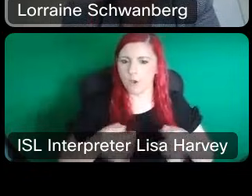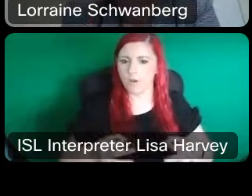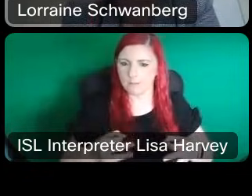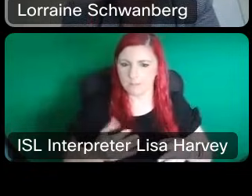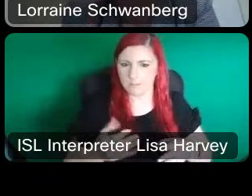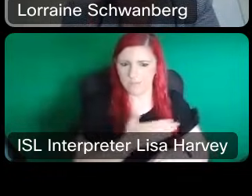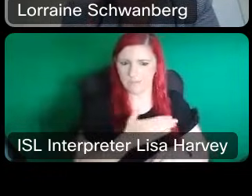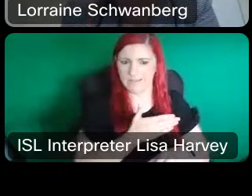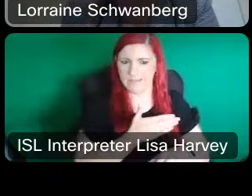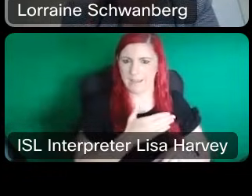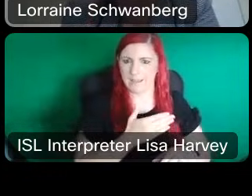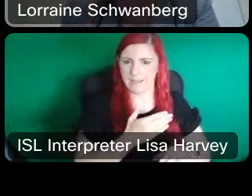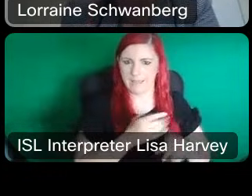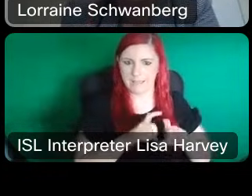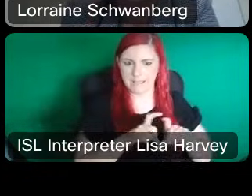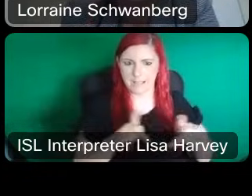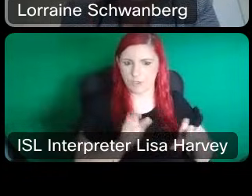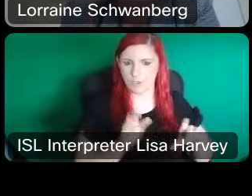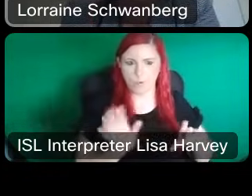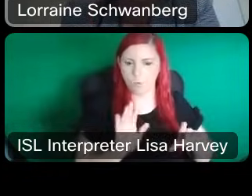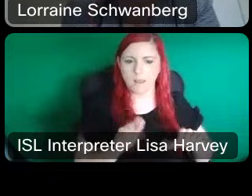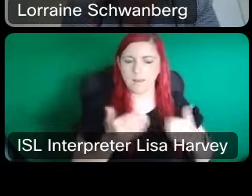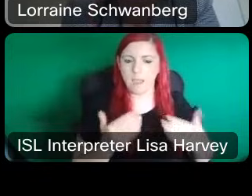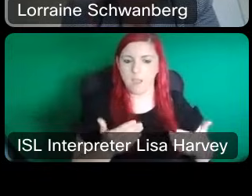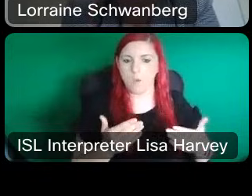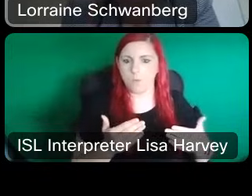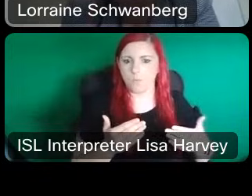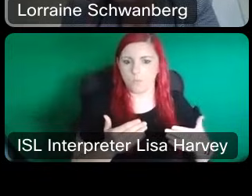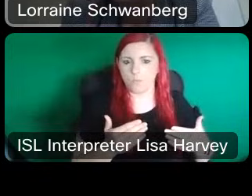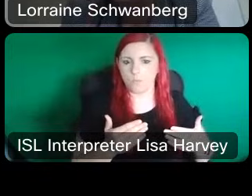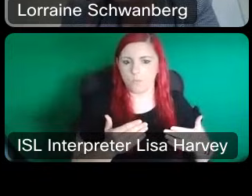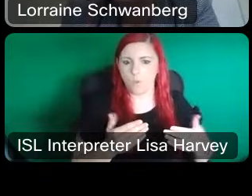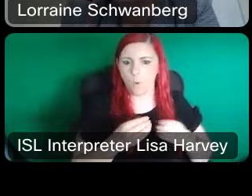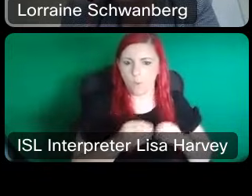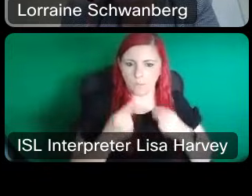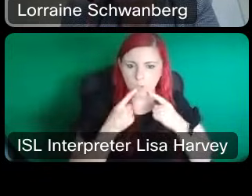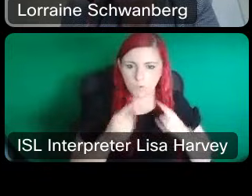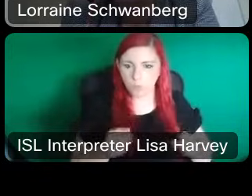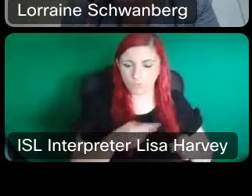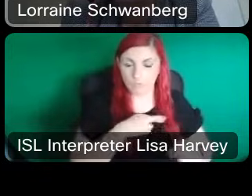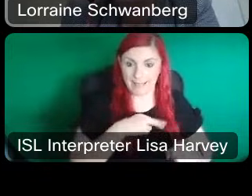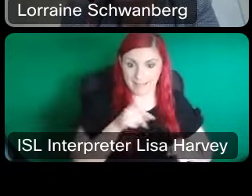the policy around deferring open disclosure. But really, if there's a patient,